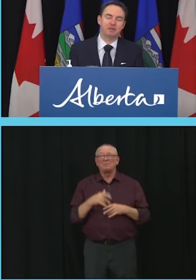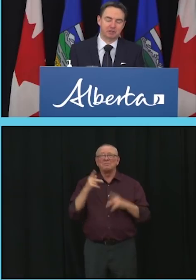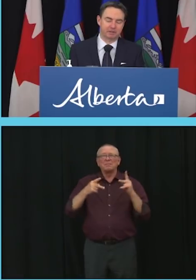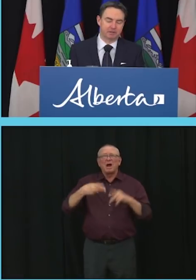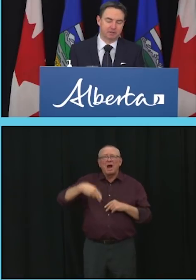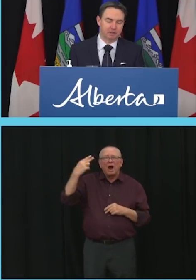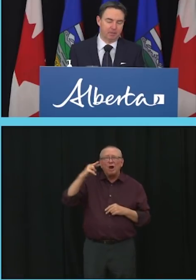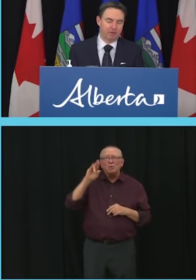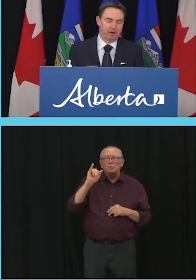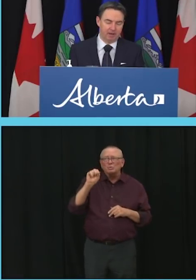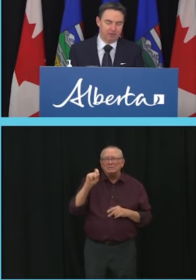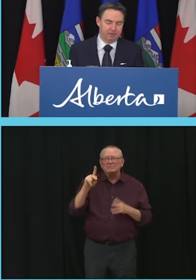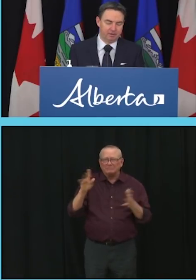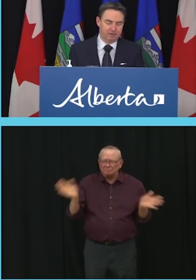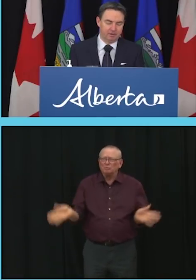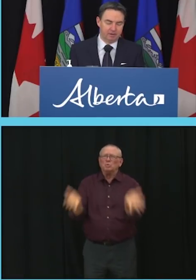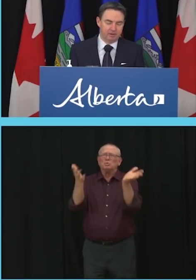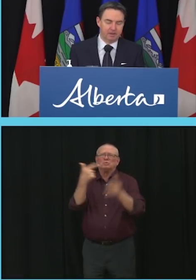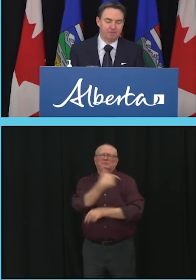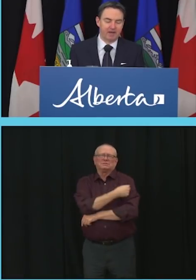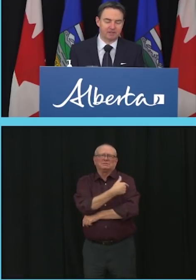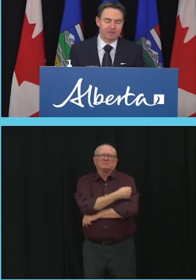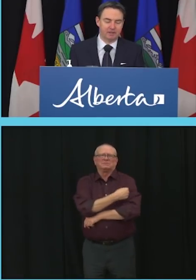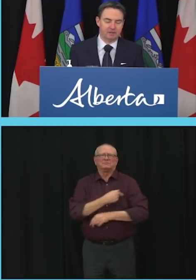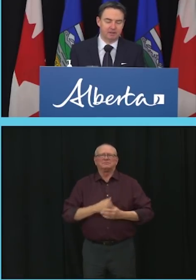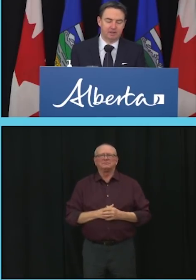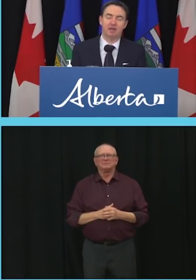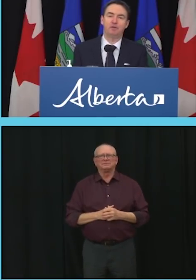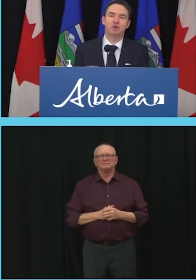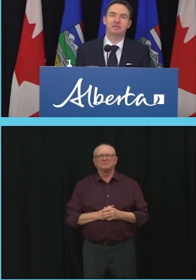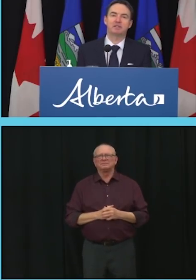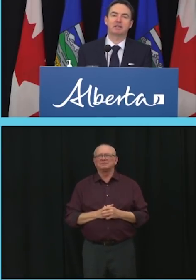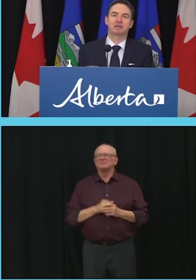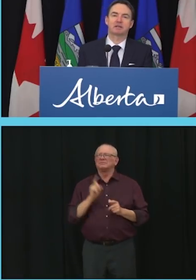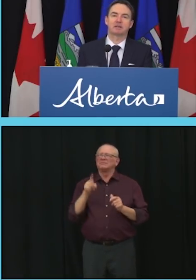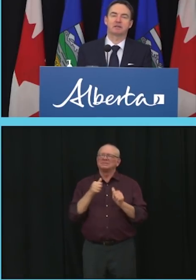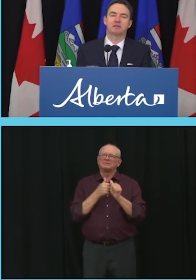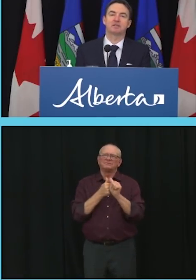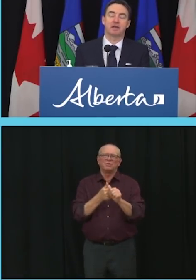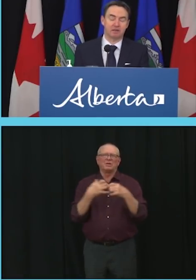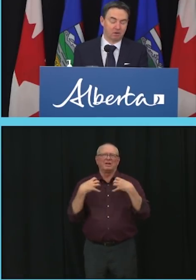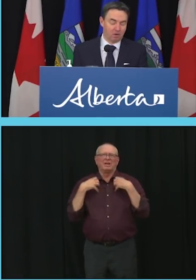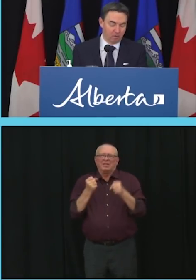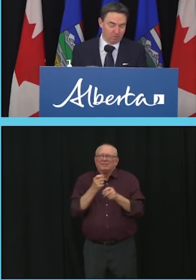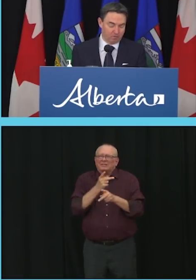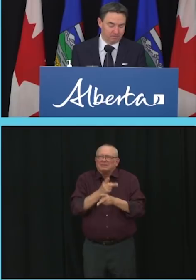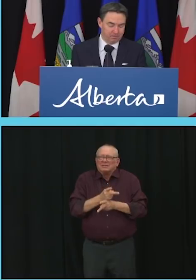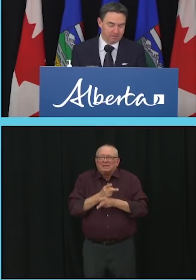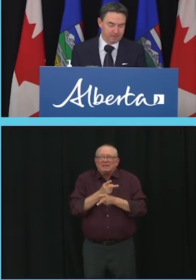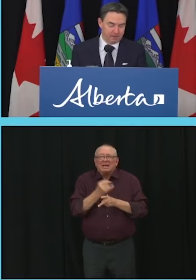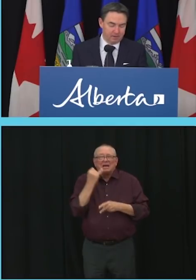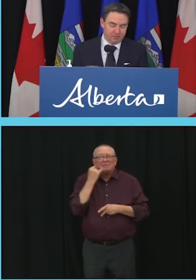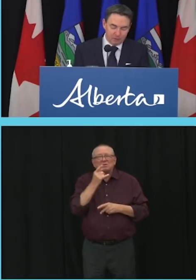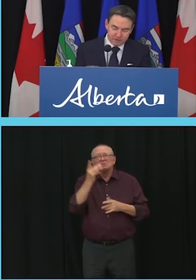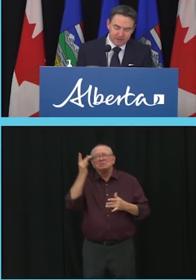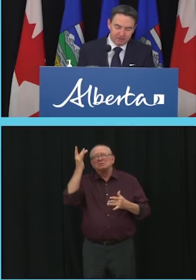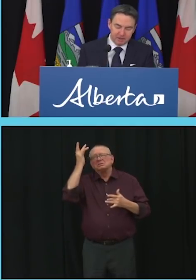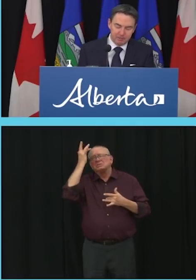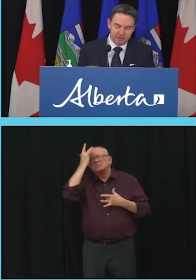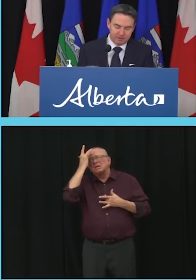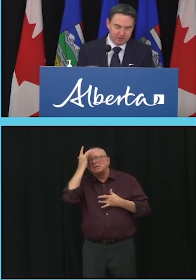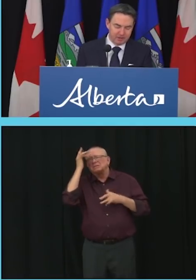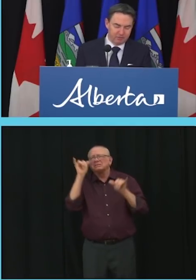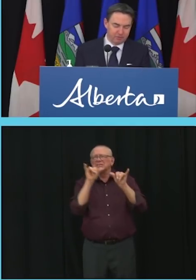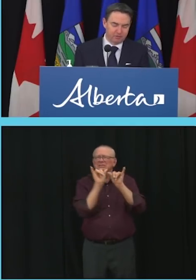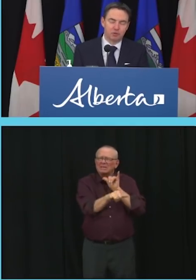be vigilant about our health, get vaccinated, and if you get sick, stay home. If we work together to